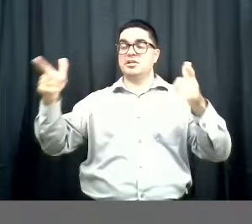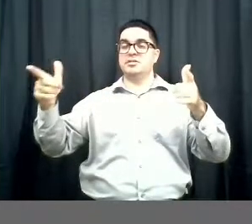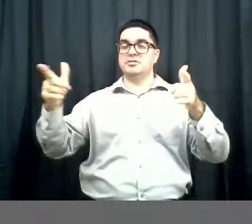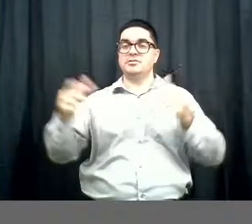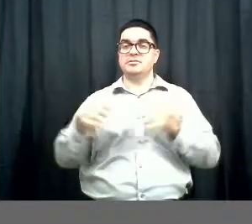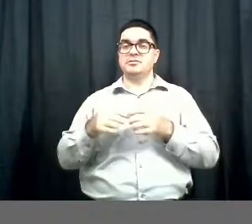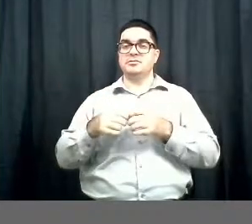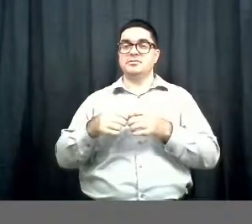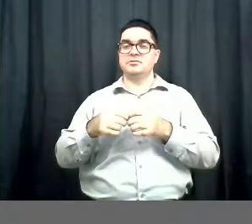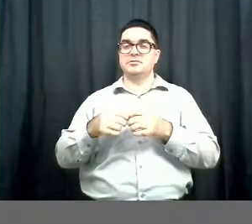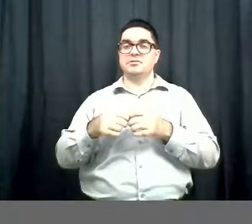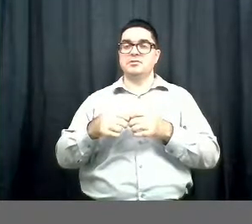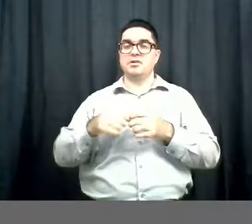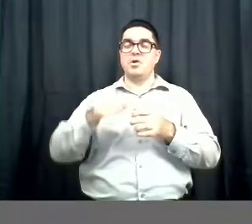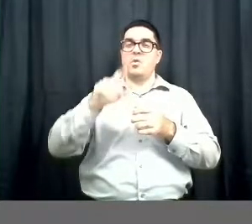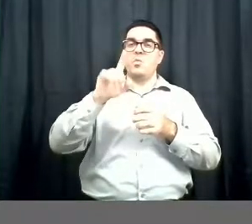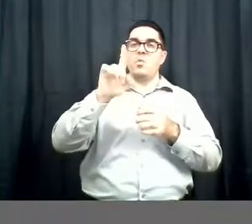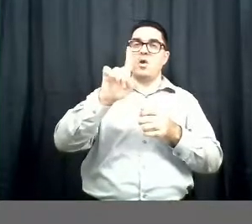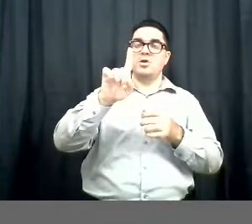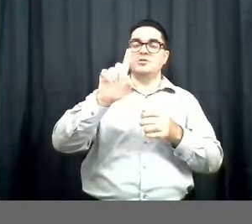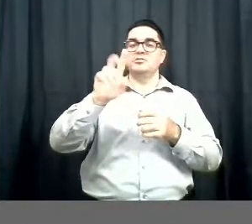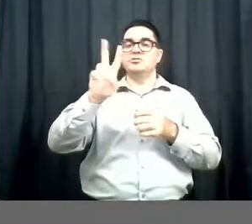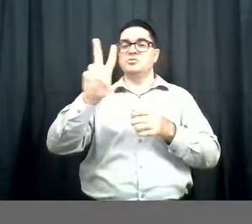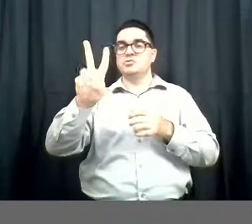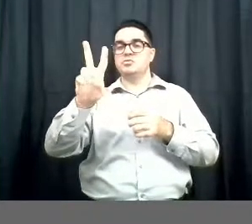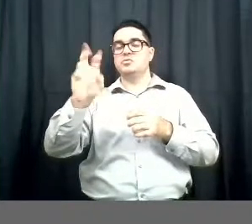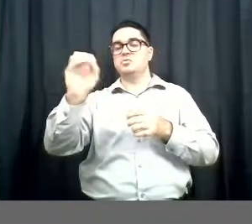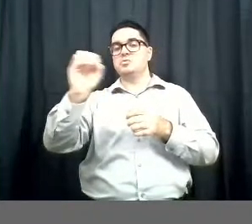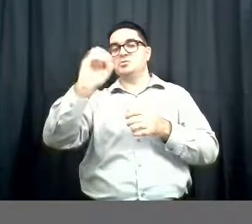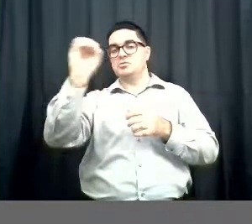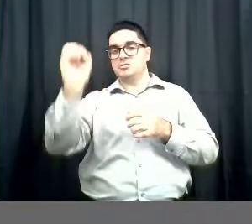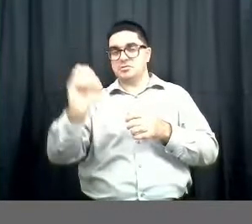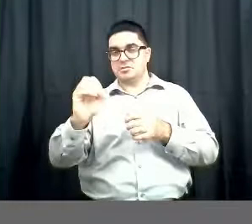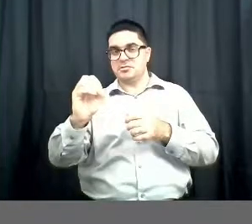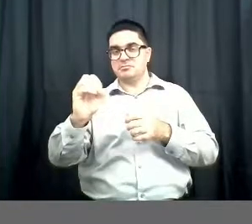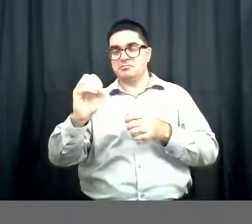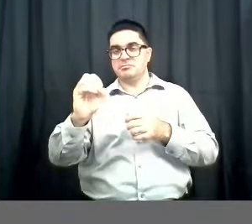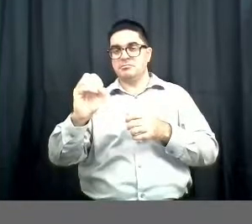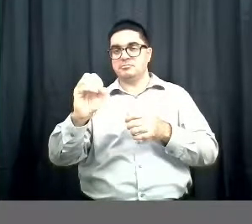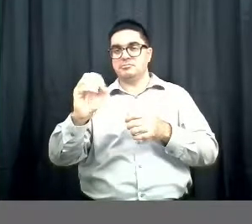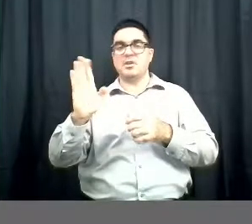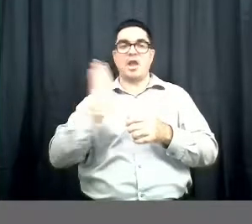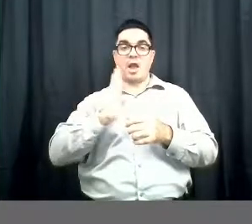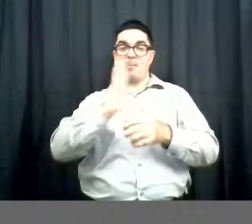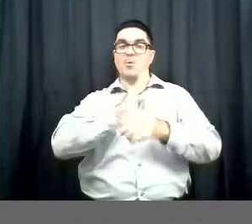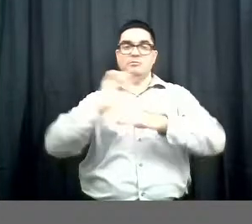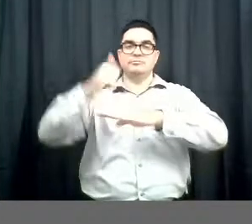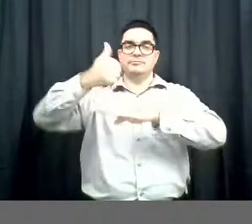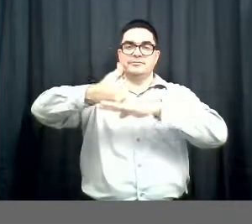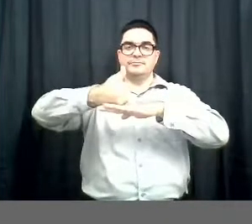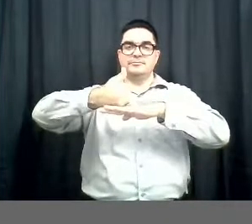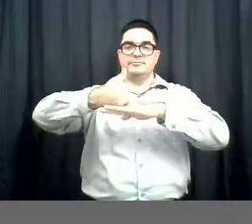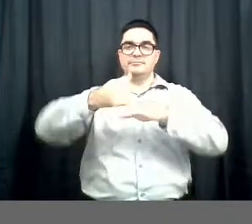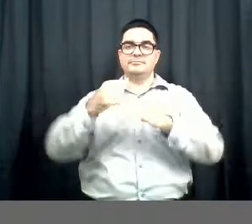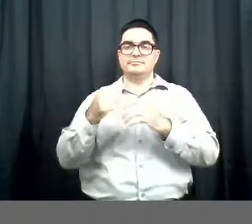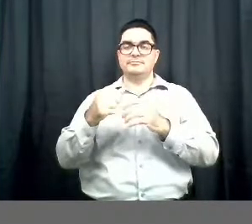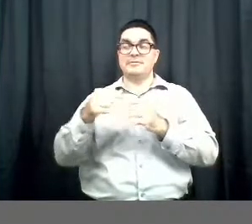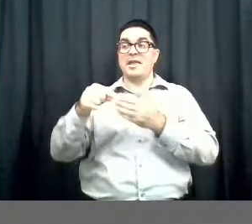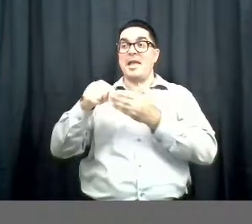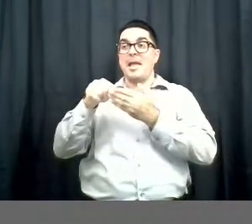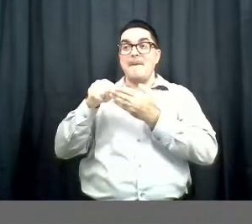to 2% when the board was created. So it had the ability to pay no pensions after about a